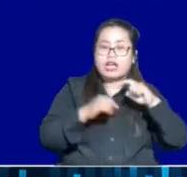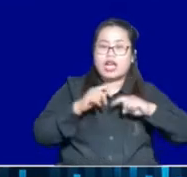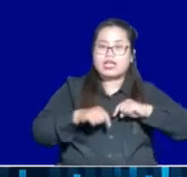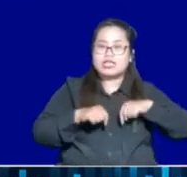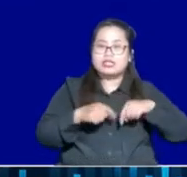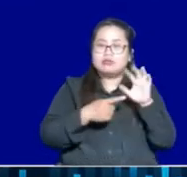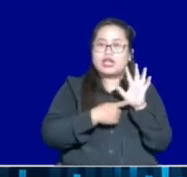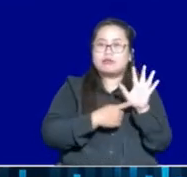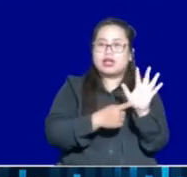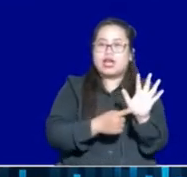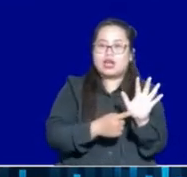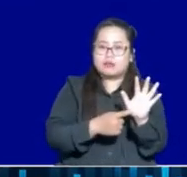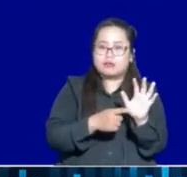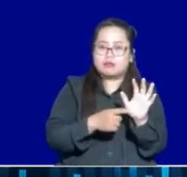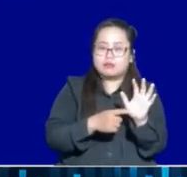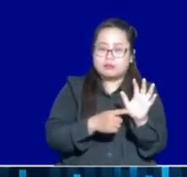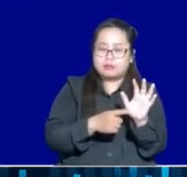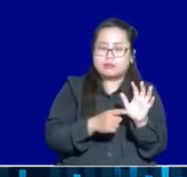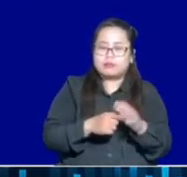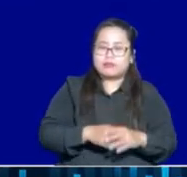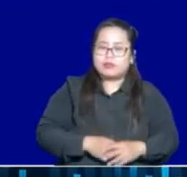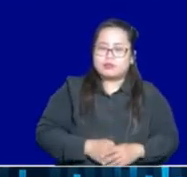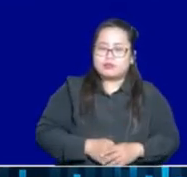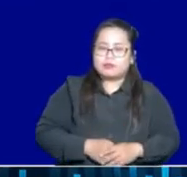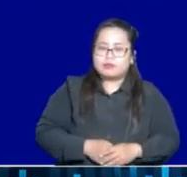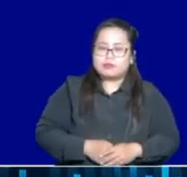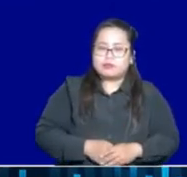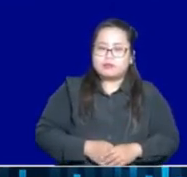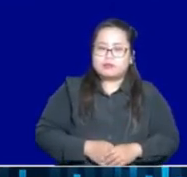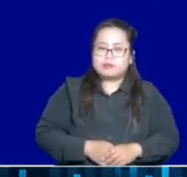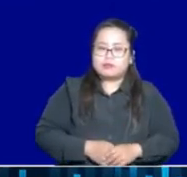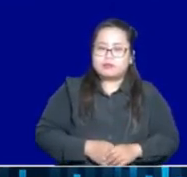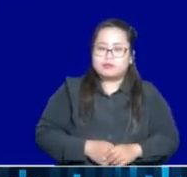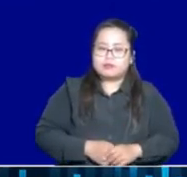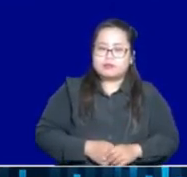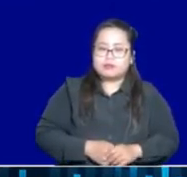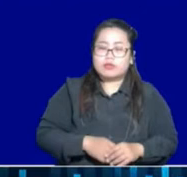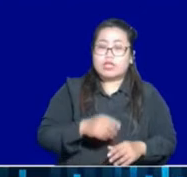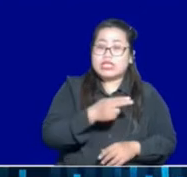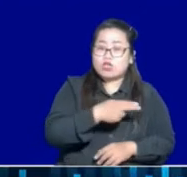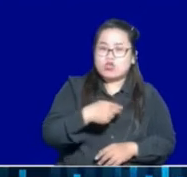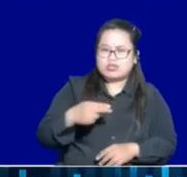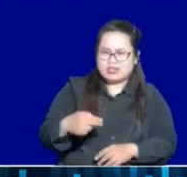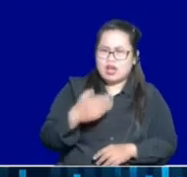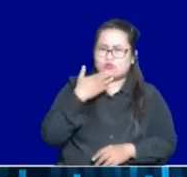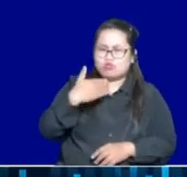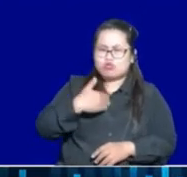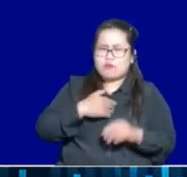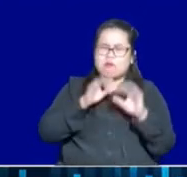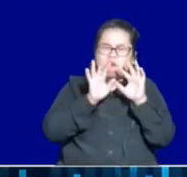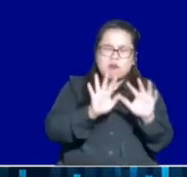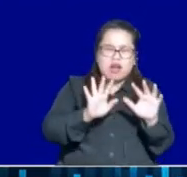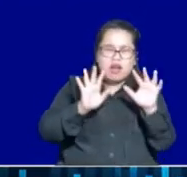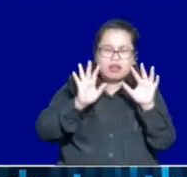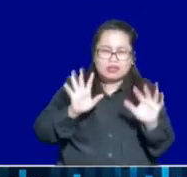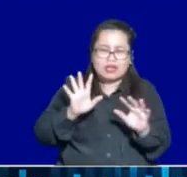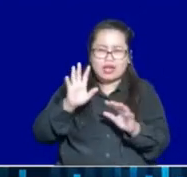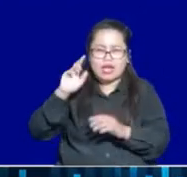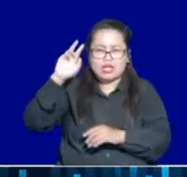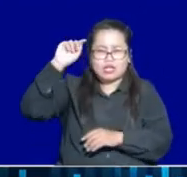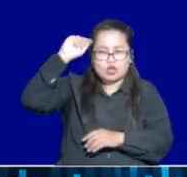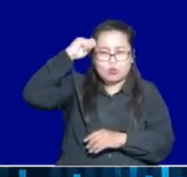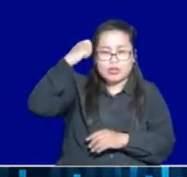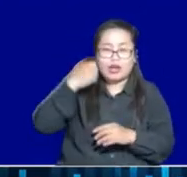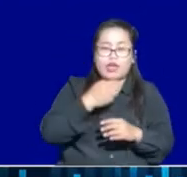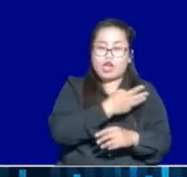that Indonesia has a significant amount of economic complexity, maybe comparable to India, slightly less